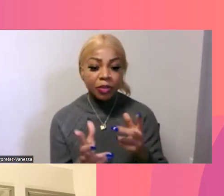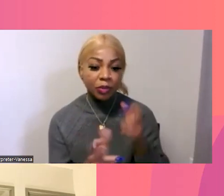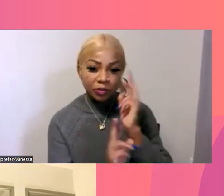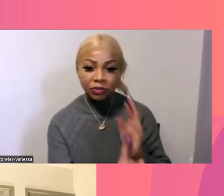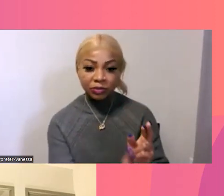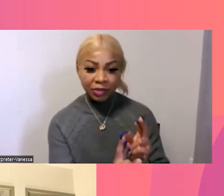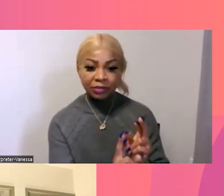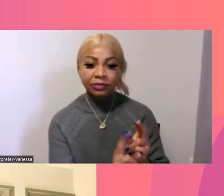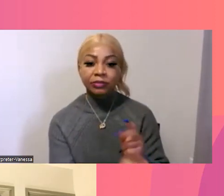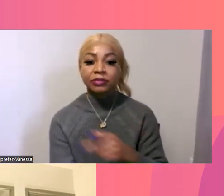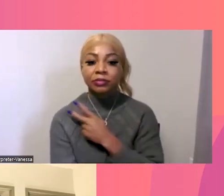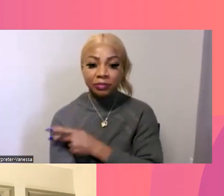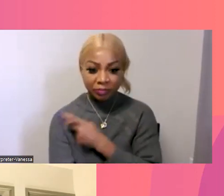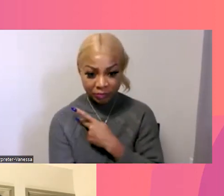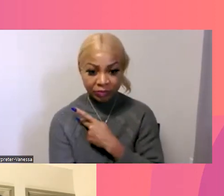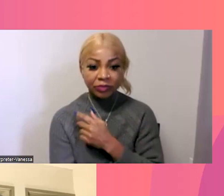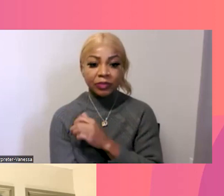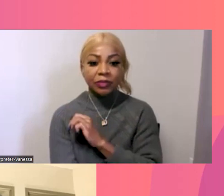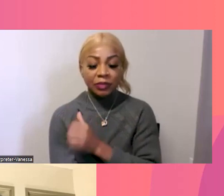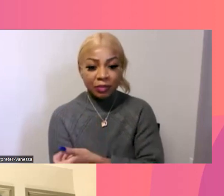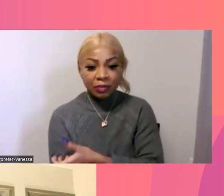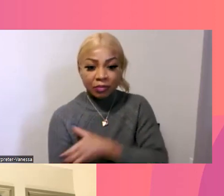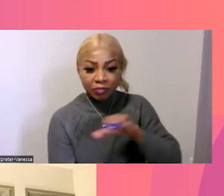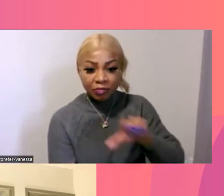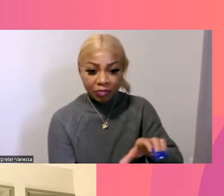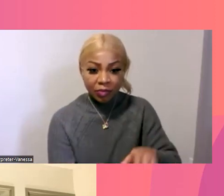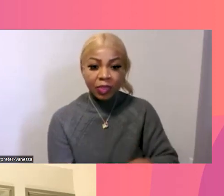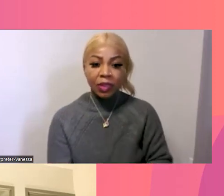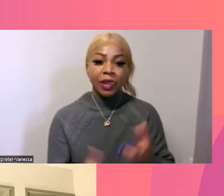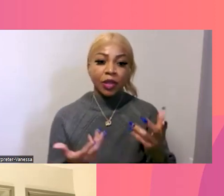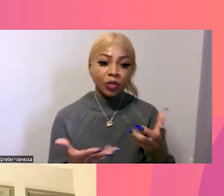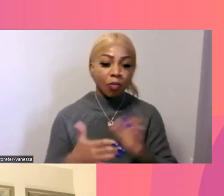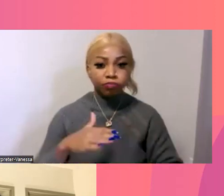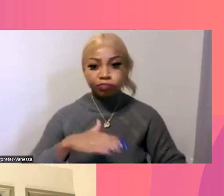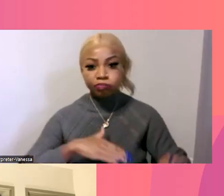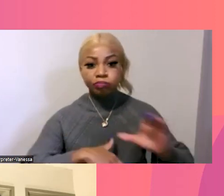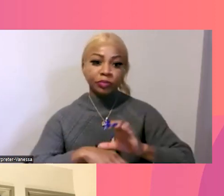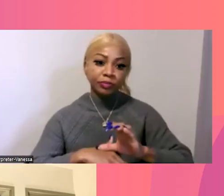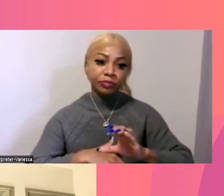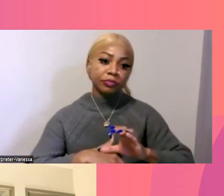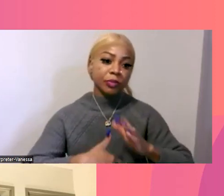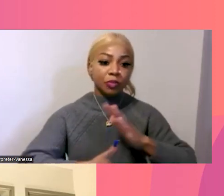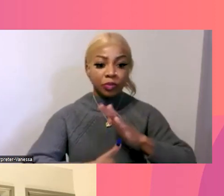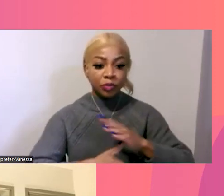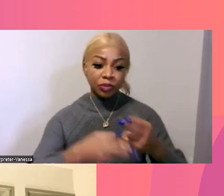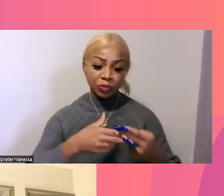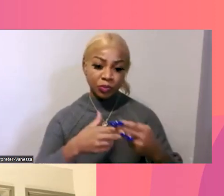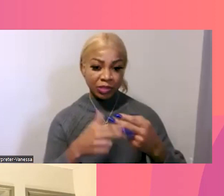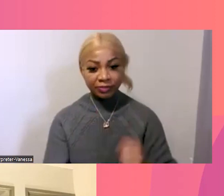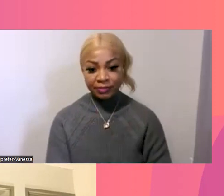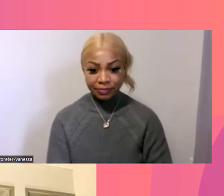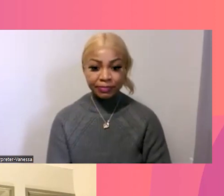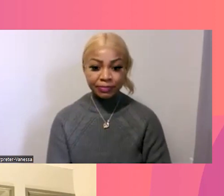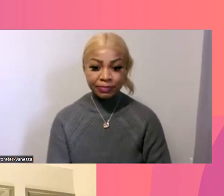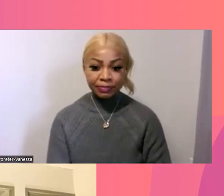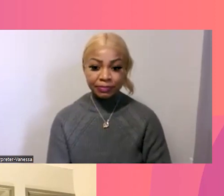and autonomy and not enforcing weight loss as the prescription to anything they have come to see you about.